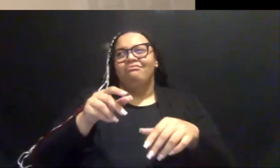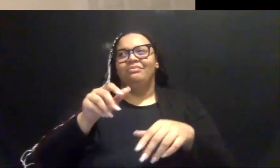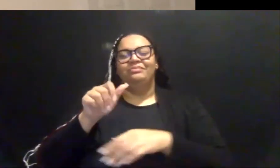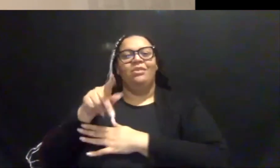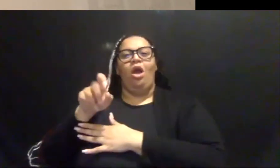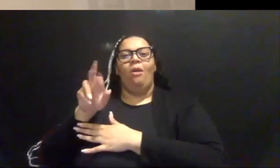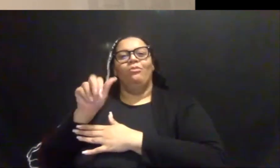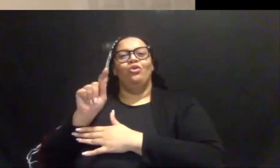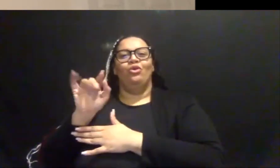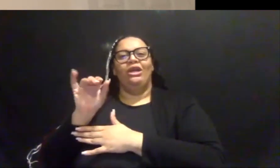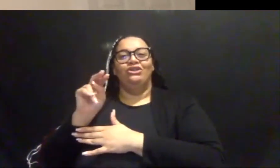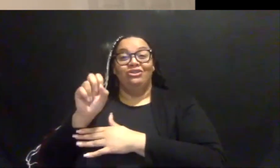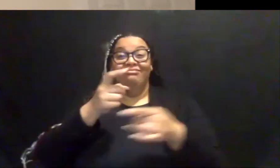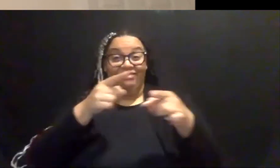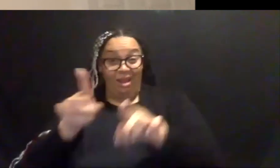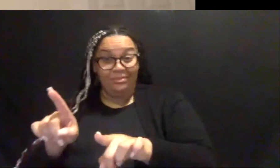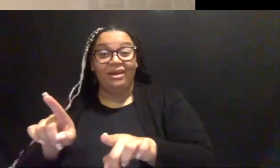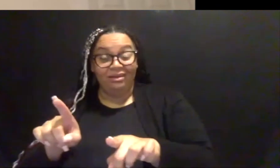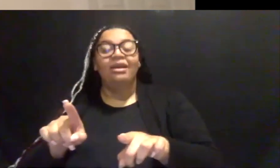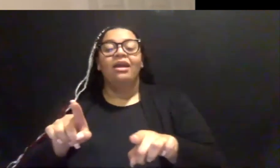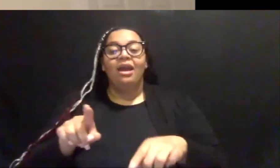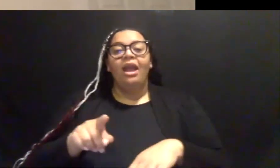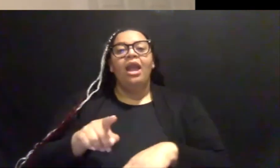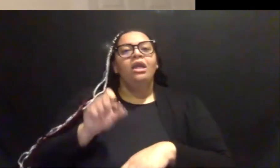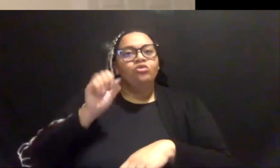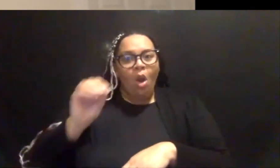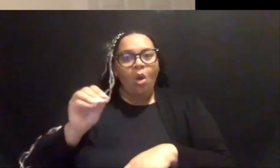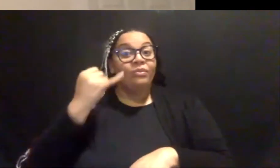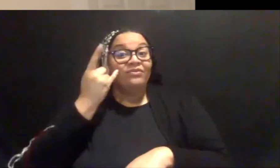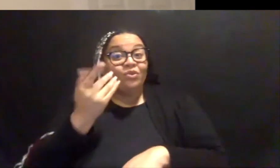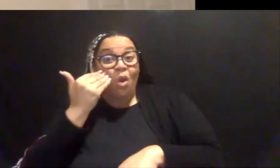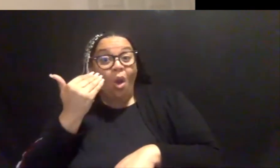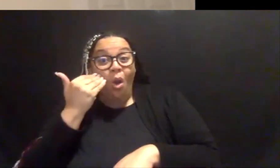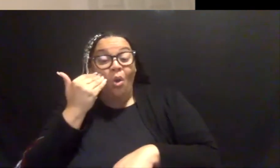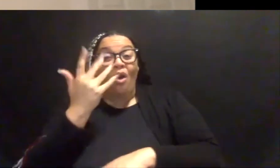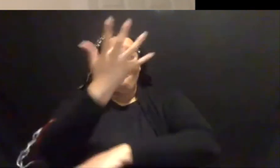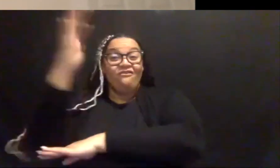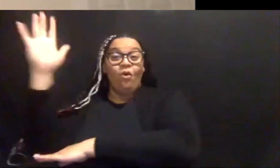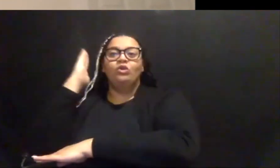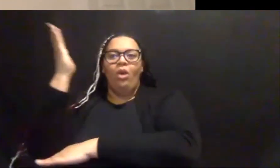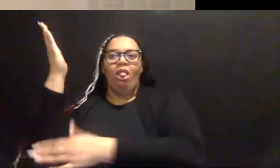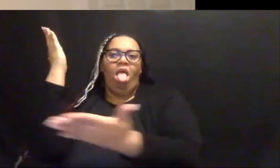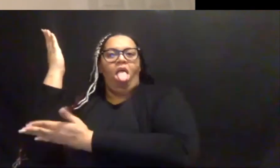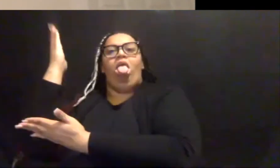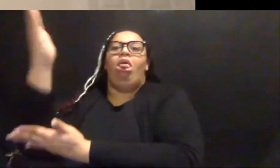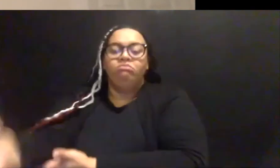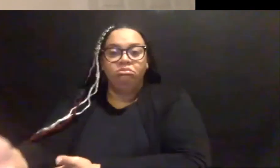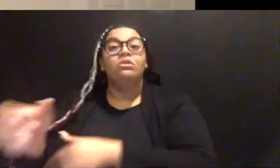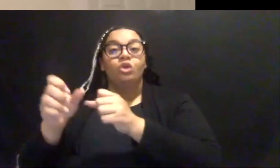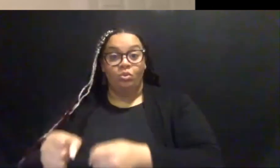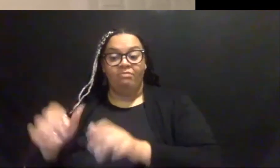cut forests to get to the resources beneath them. And so if you know a forest is going to be cut down, you can take those animals from